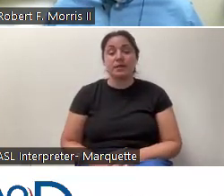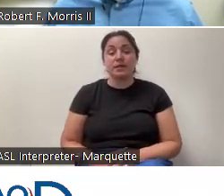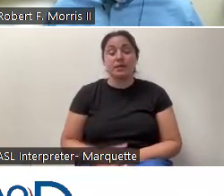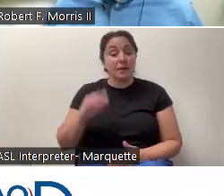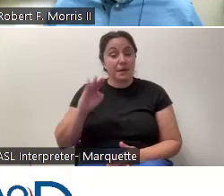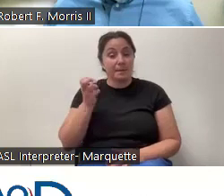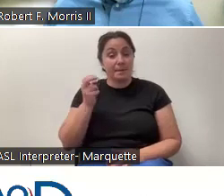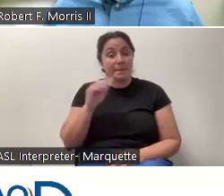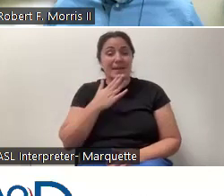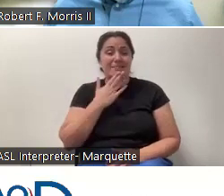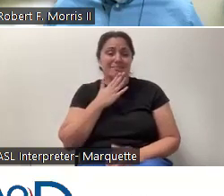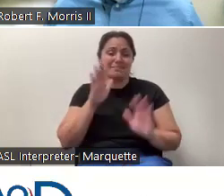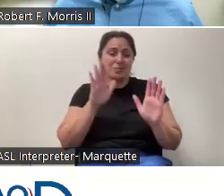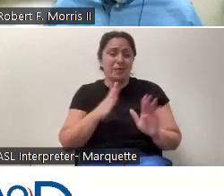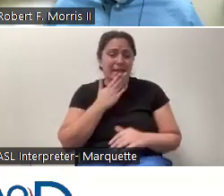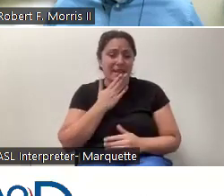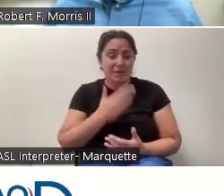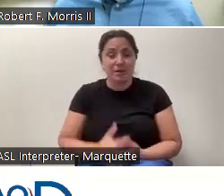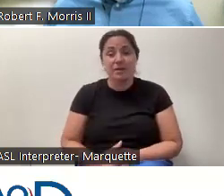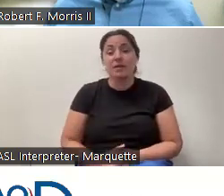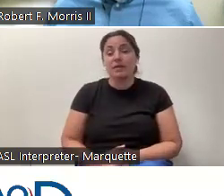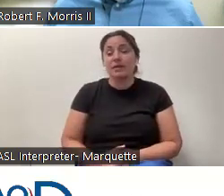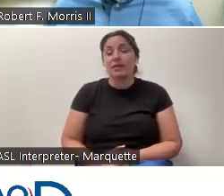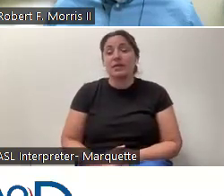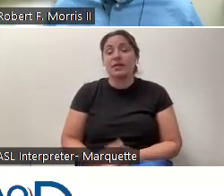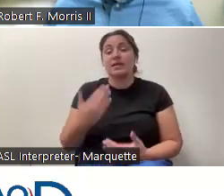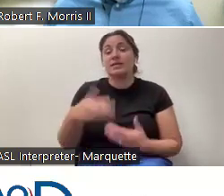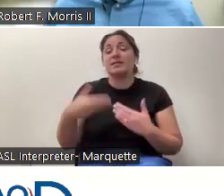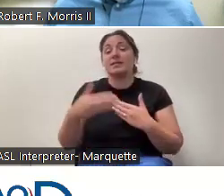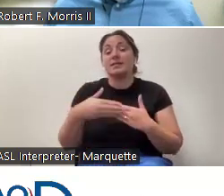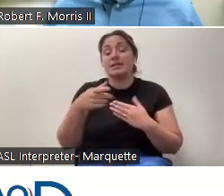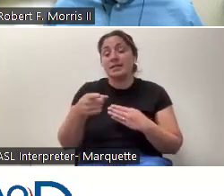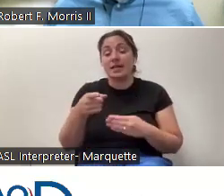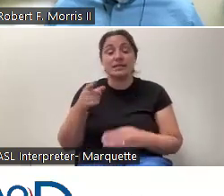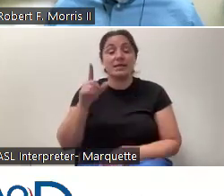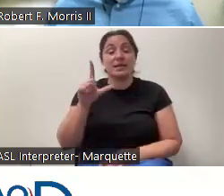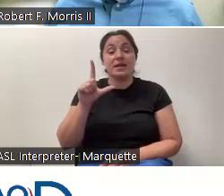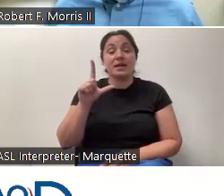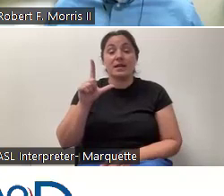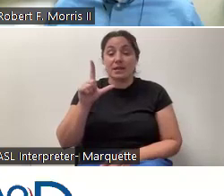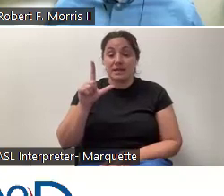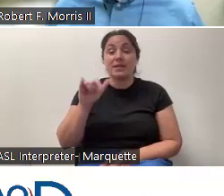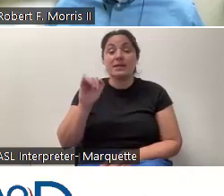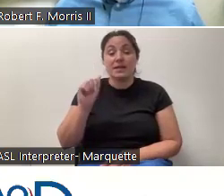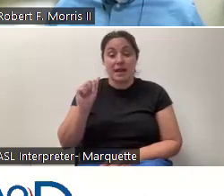Great. Thanks so much, Lindsay. And next we will hear from Leah.